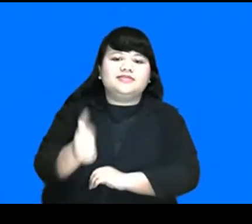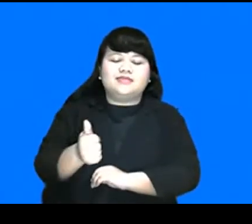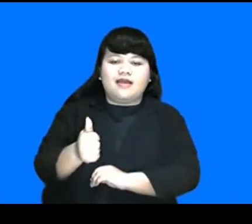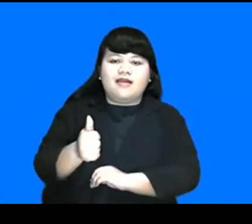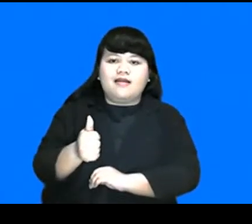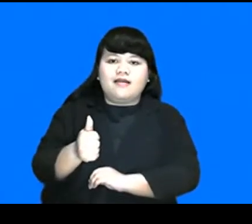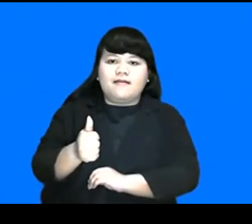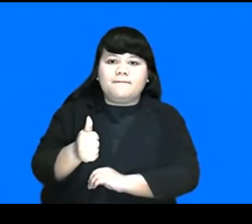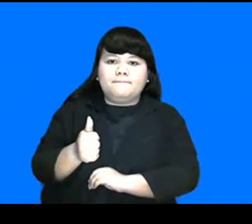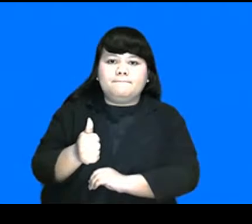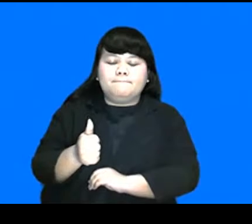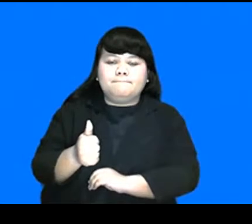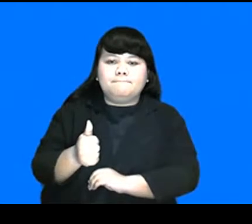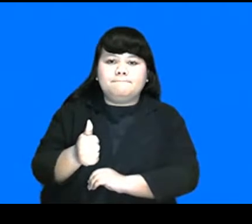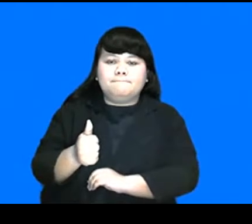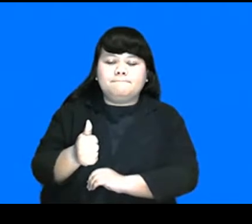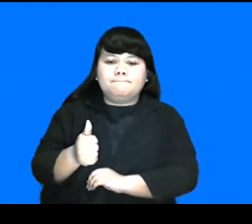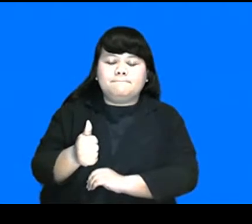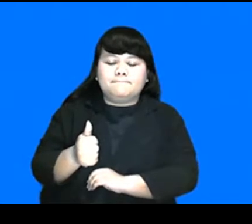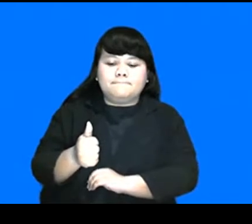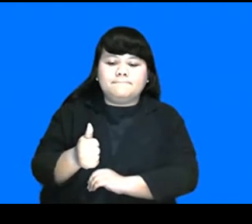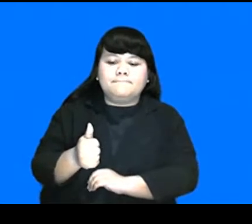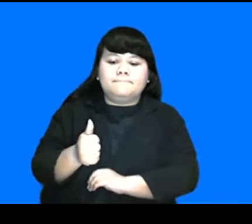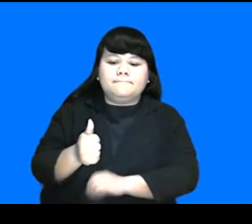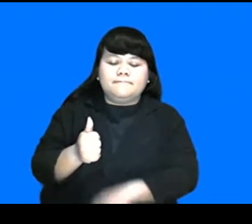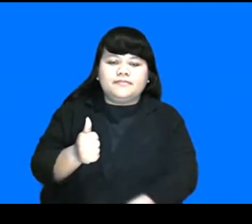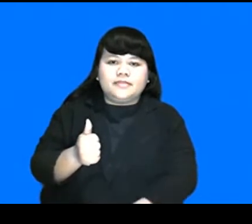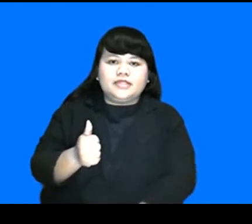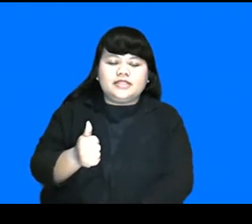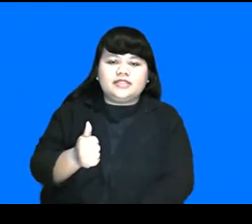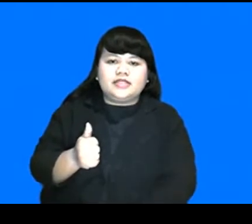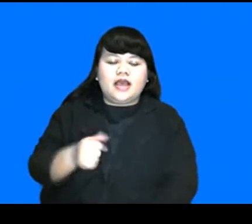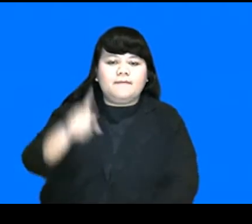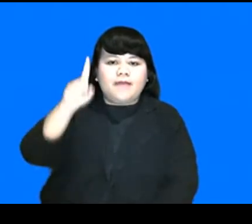mainstreaming to reduce inequalities by